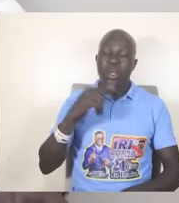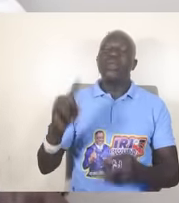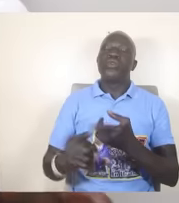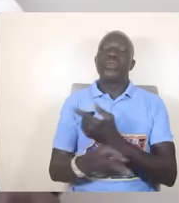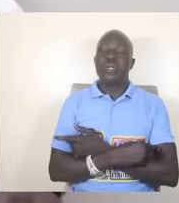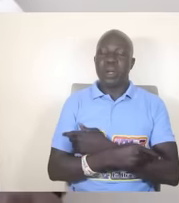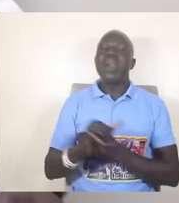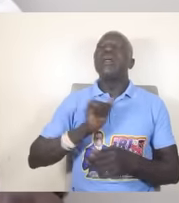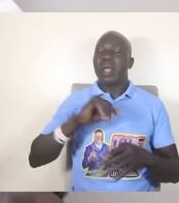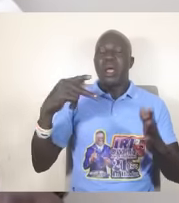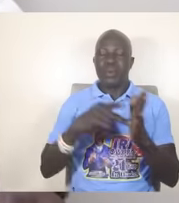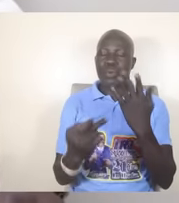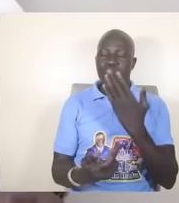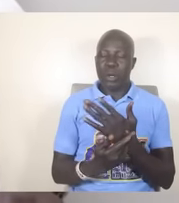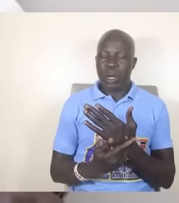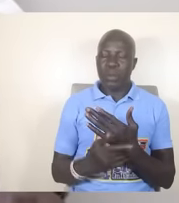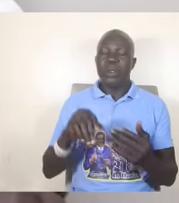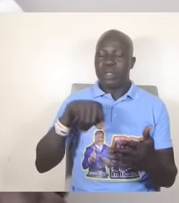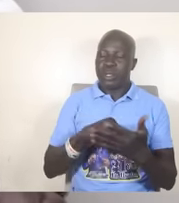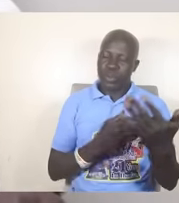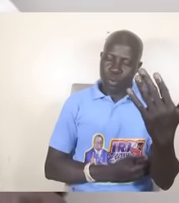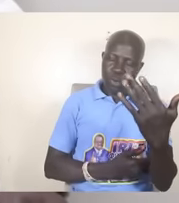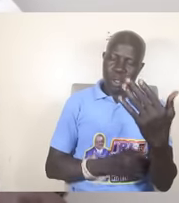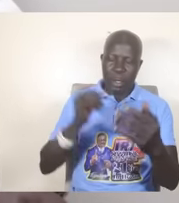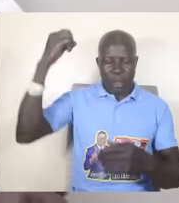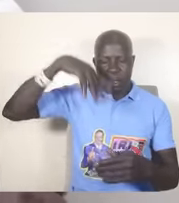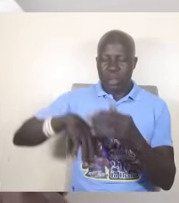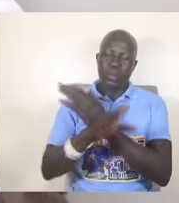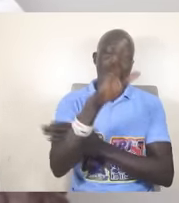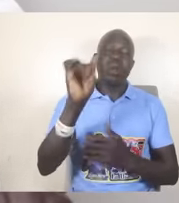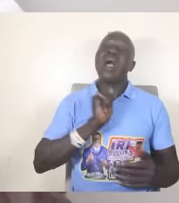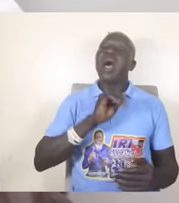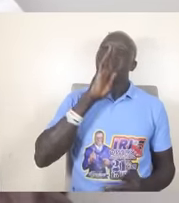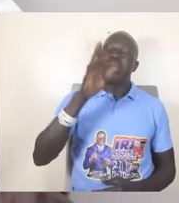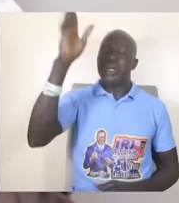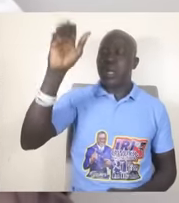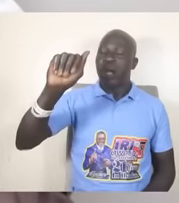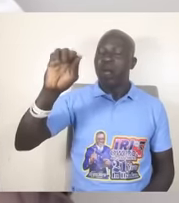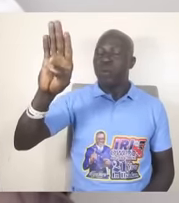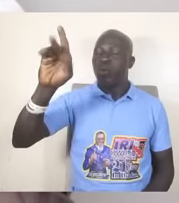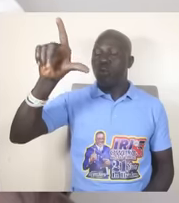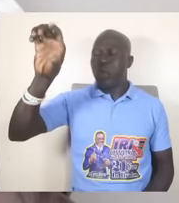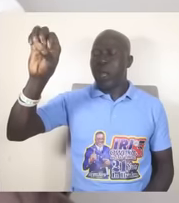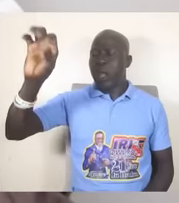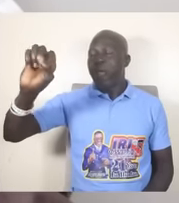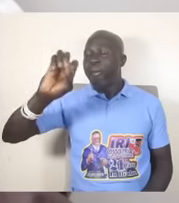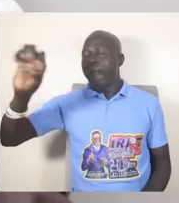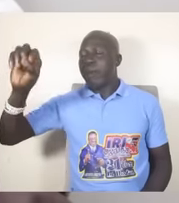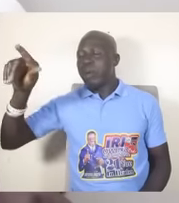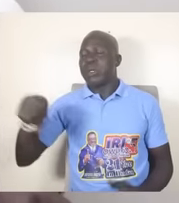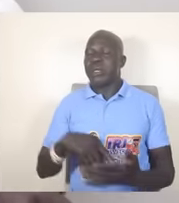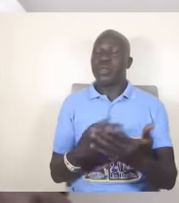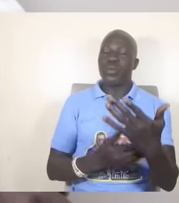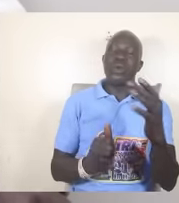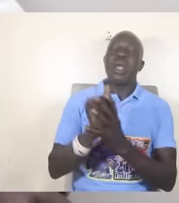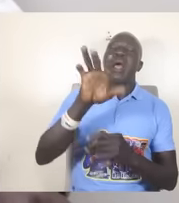Lene. Today. No matter my program. We have a program. La Roy. This morning. La Baro. By the way, you have a bullet. By the way, you have a bullet. This